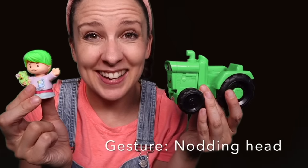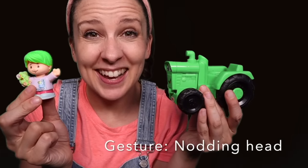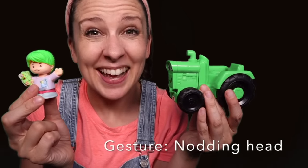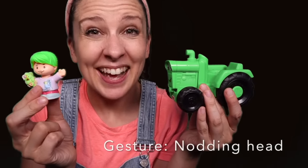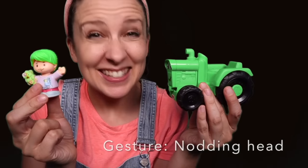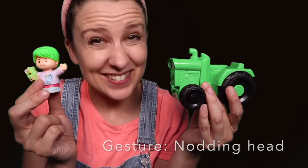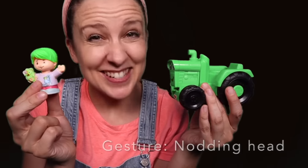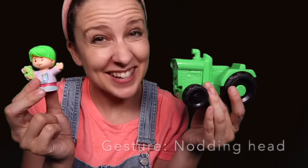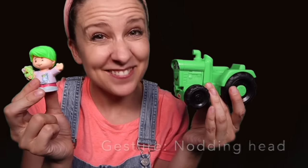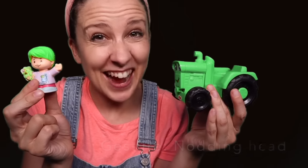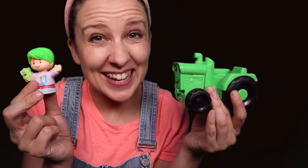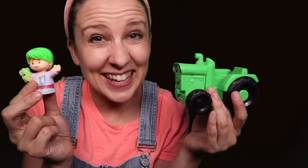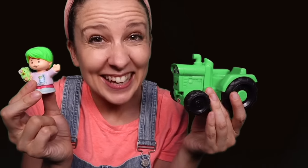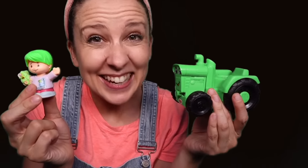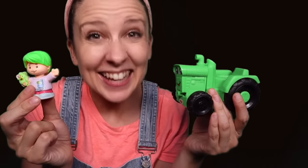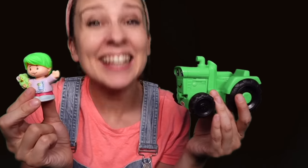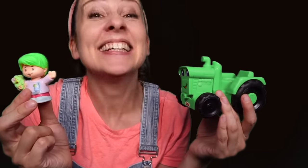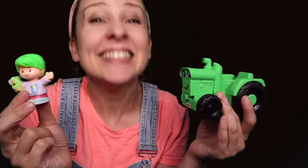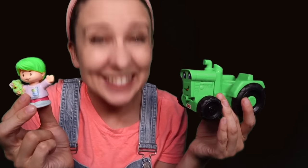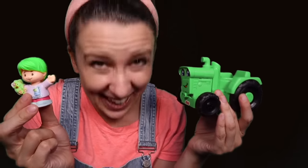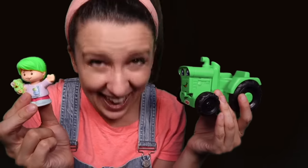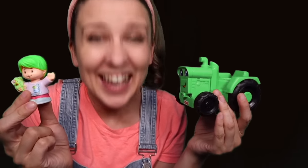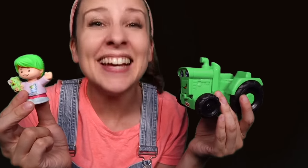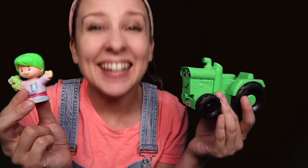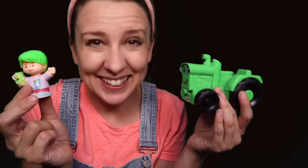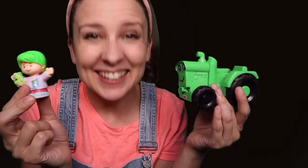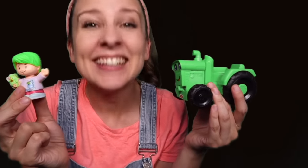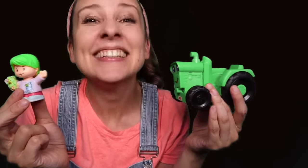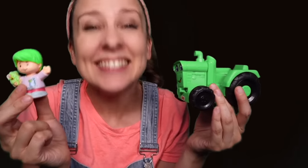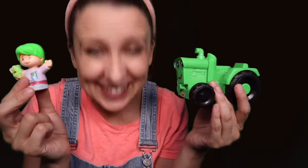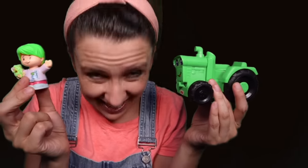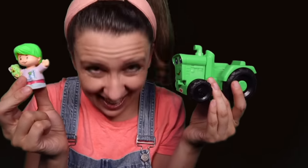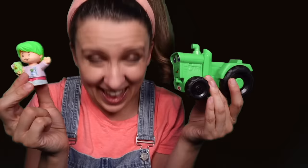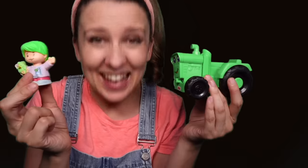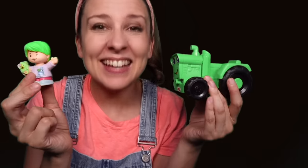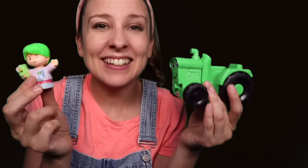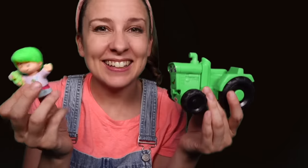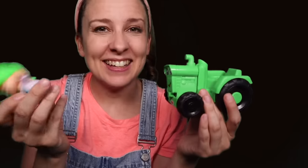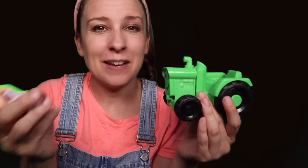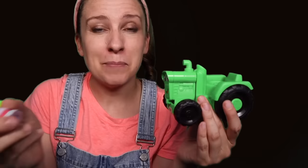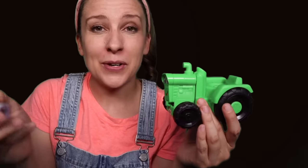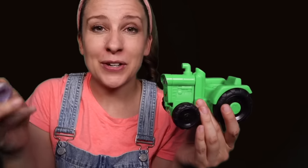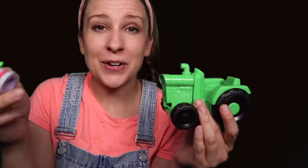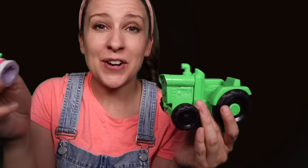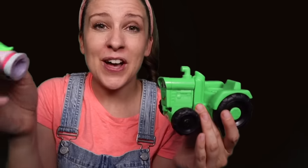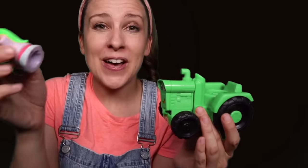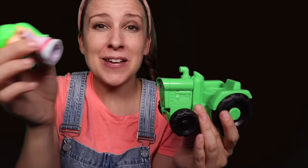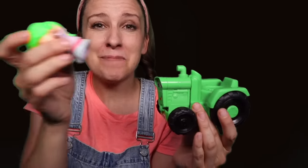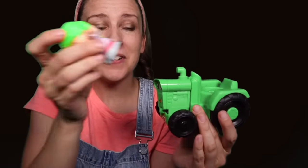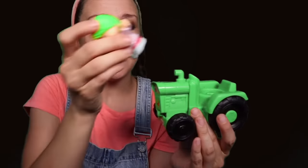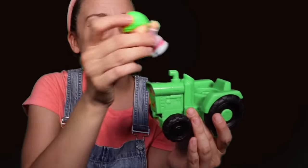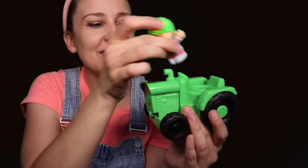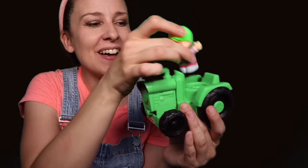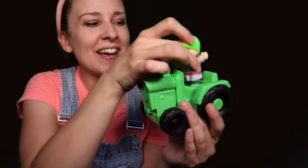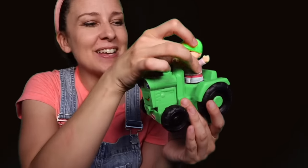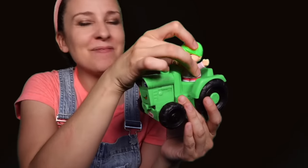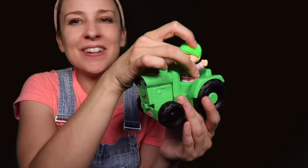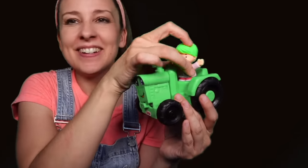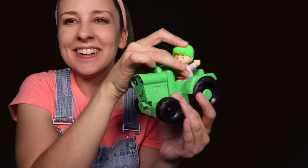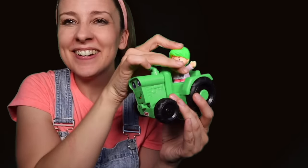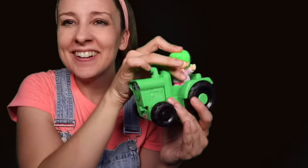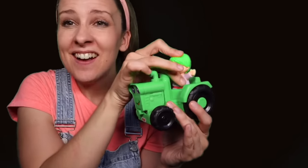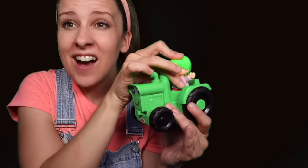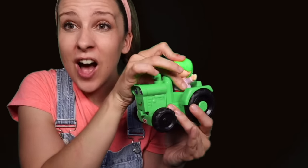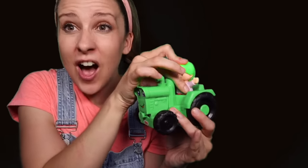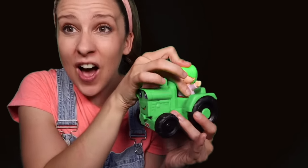tractor so she can ride it? Yeah? Yeah. Put her on, put her on,